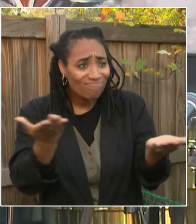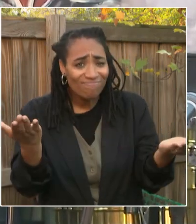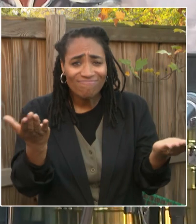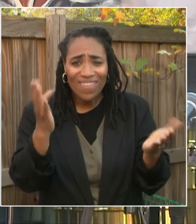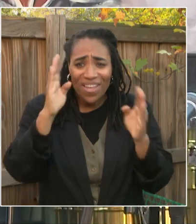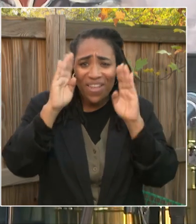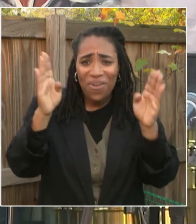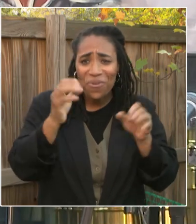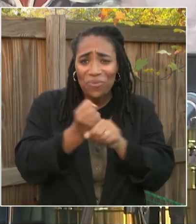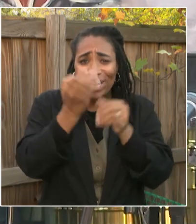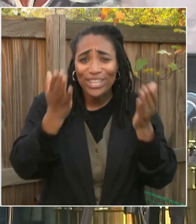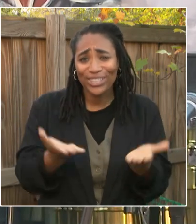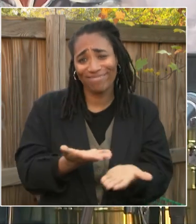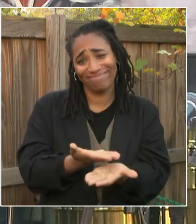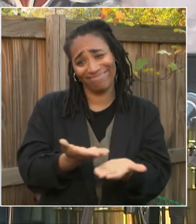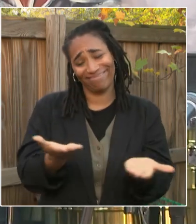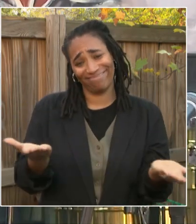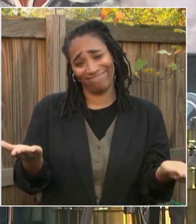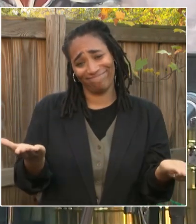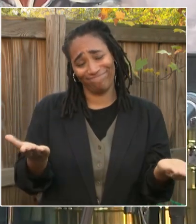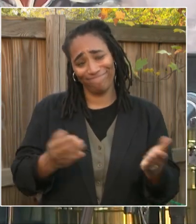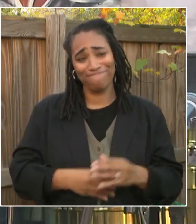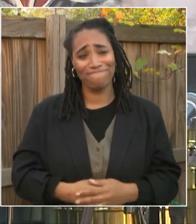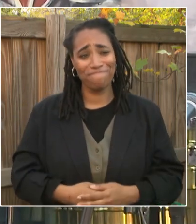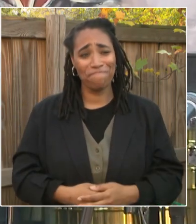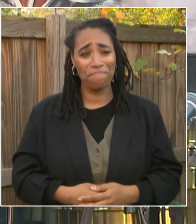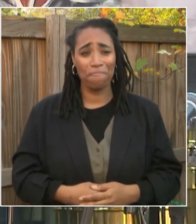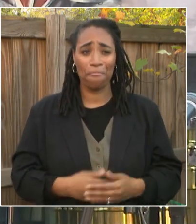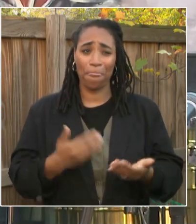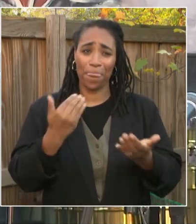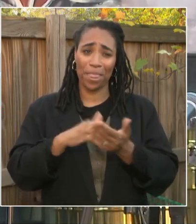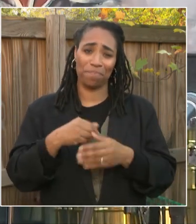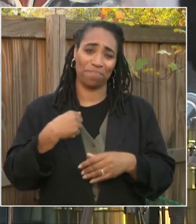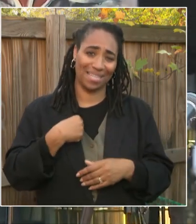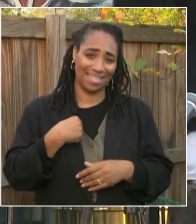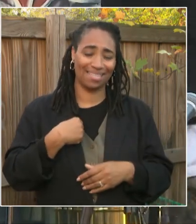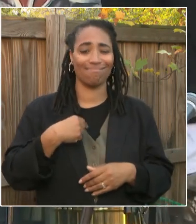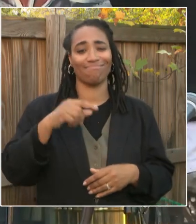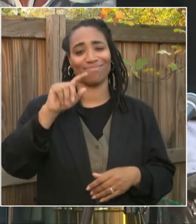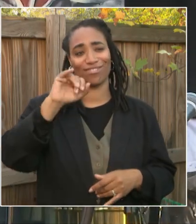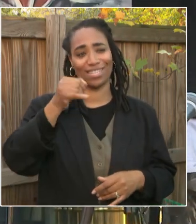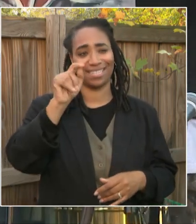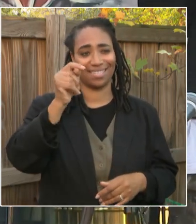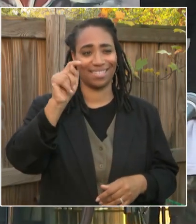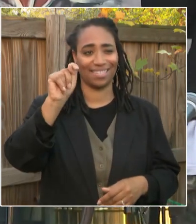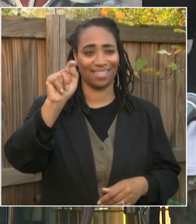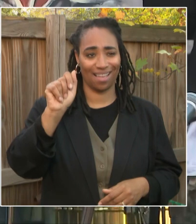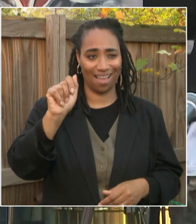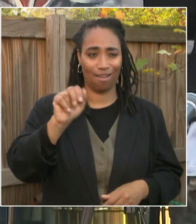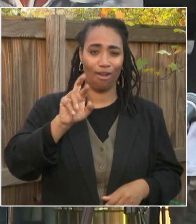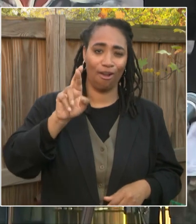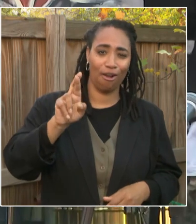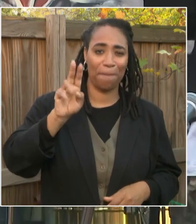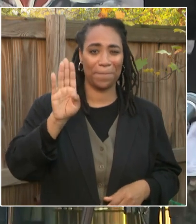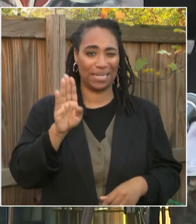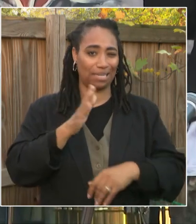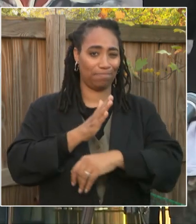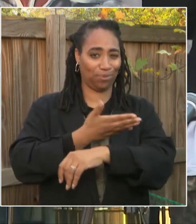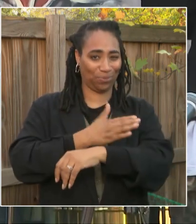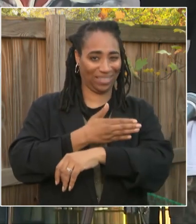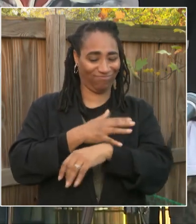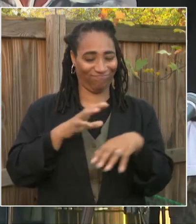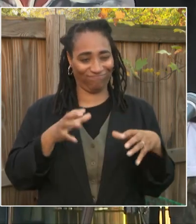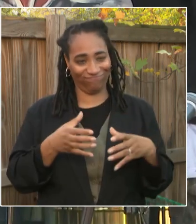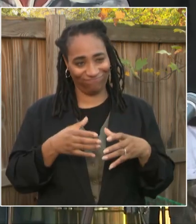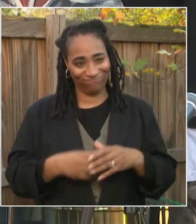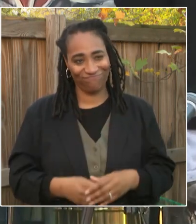artist from Southeast D.C., not too far from where we are currently. I first want to thank Ronald Moulton for continuously elevating the voices